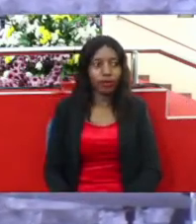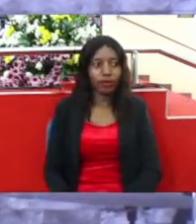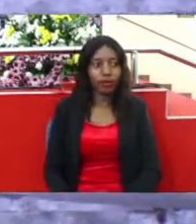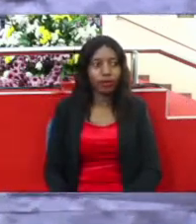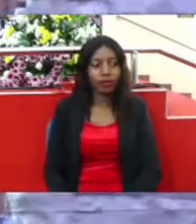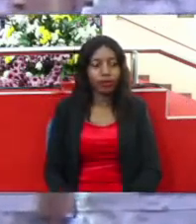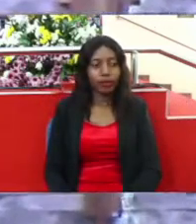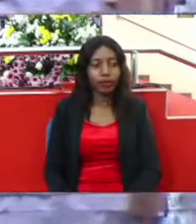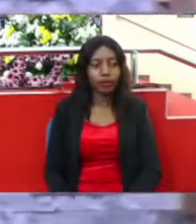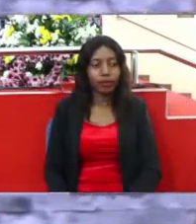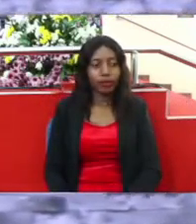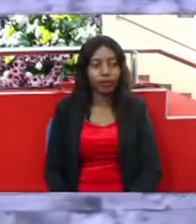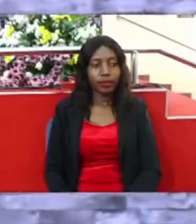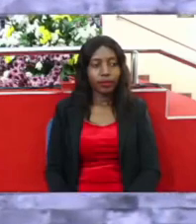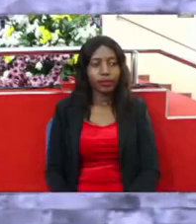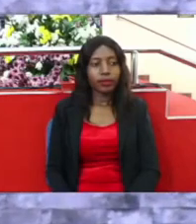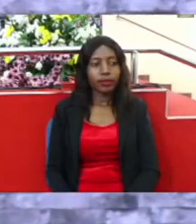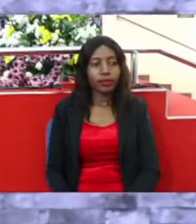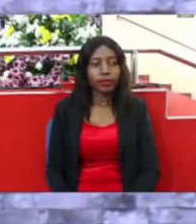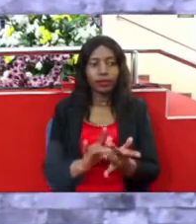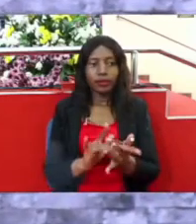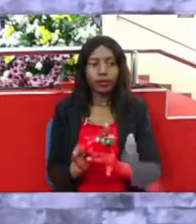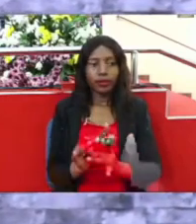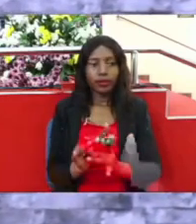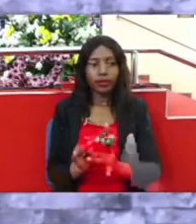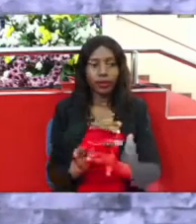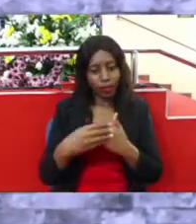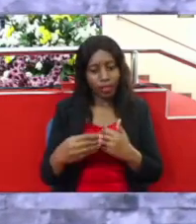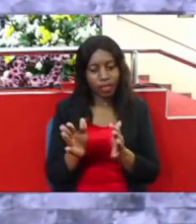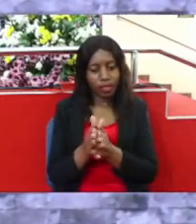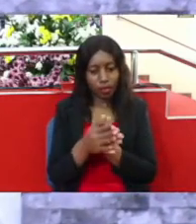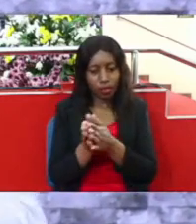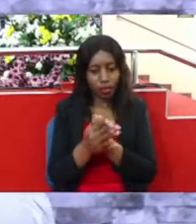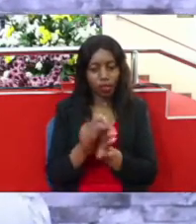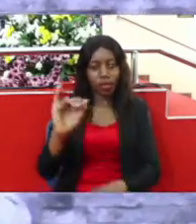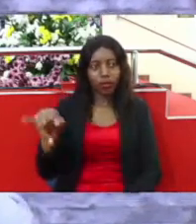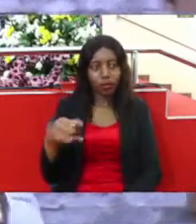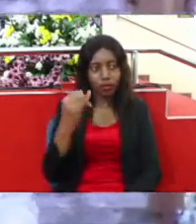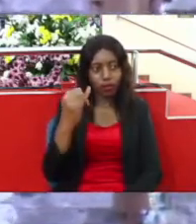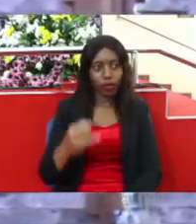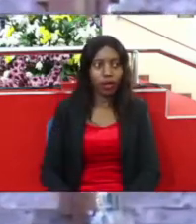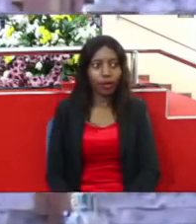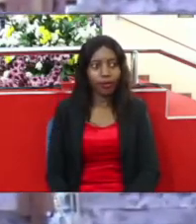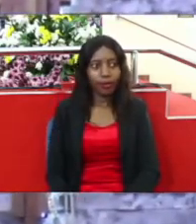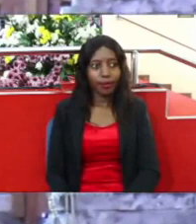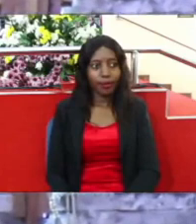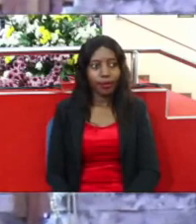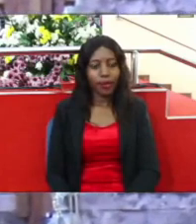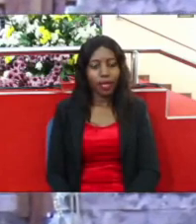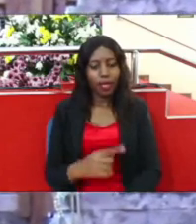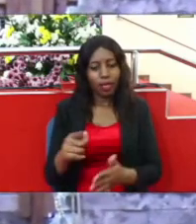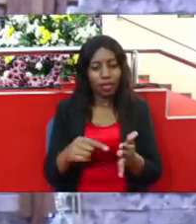quotes the account of Jonah. Yesu ananakili hadithi ya Yona. And this is many, many years